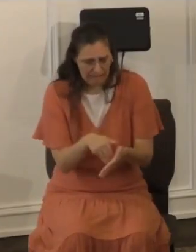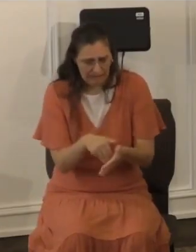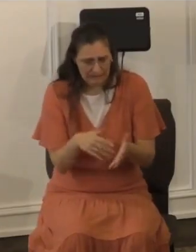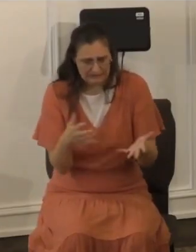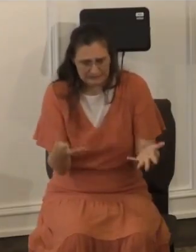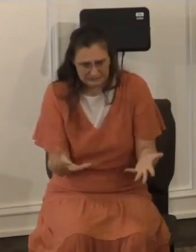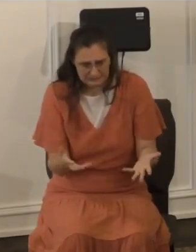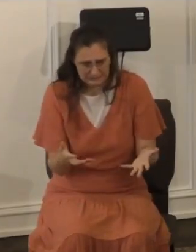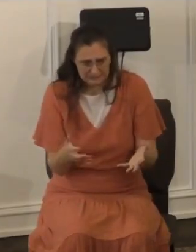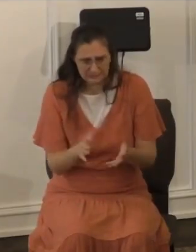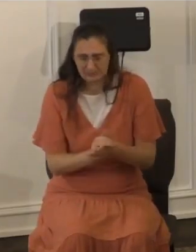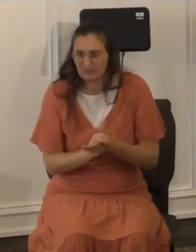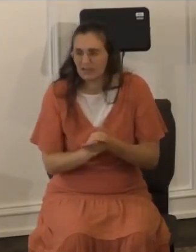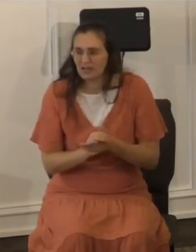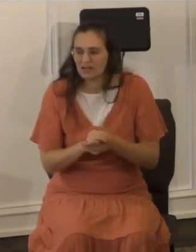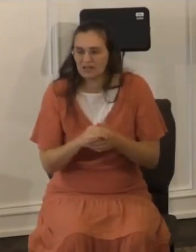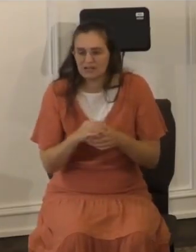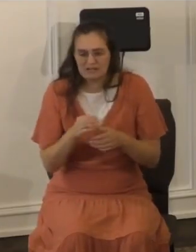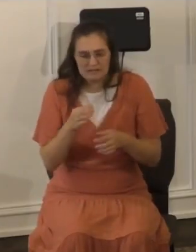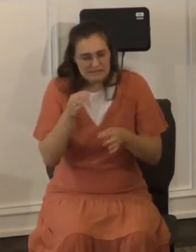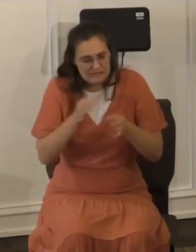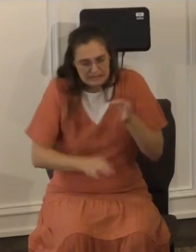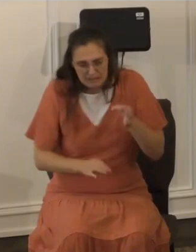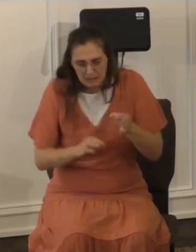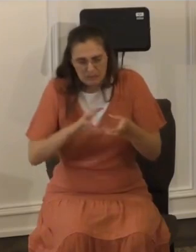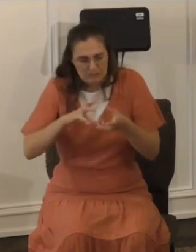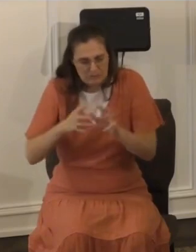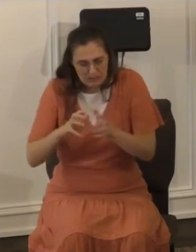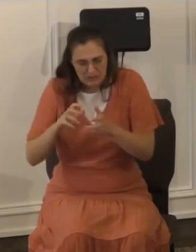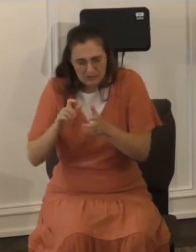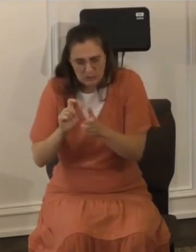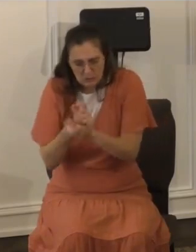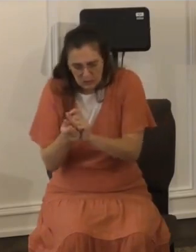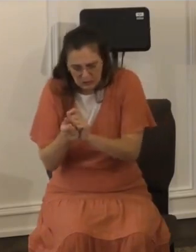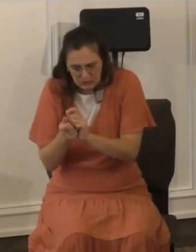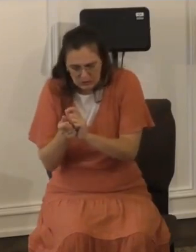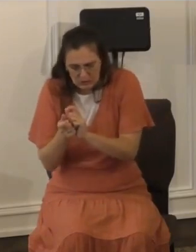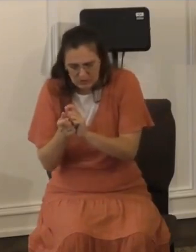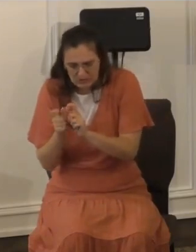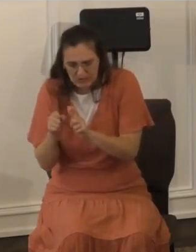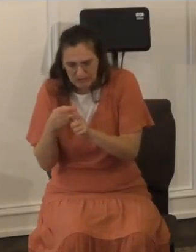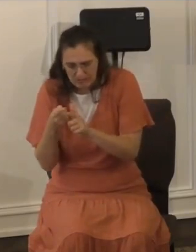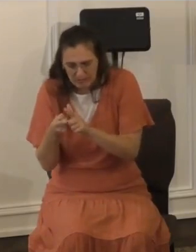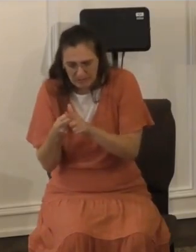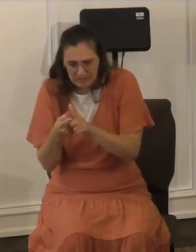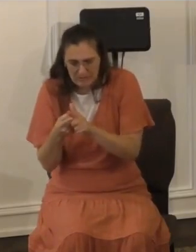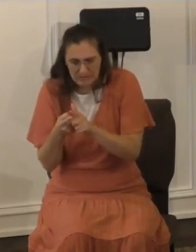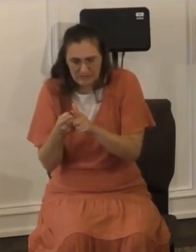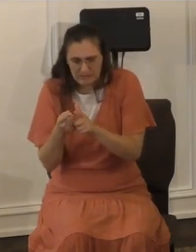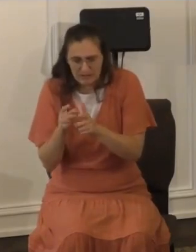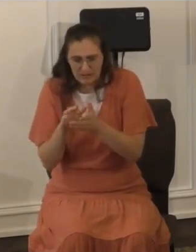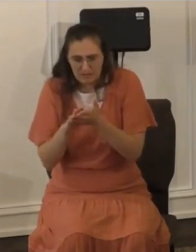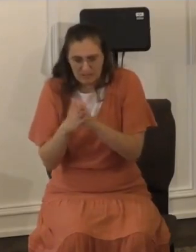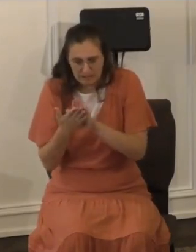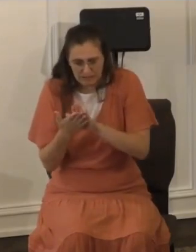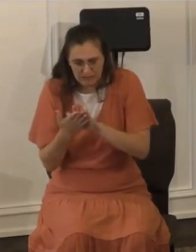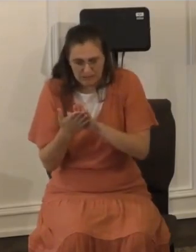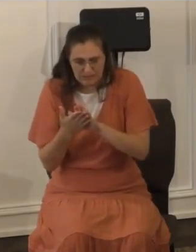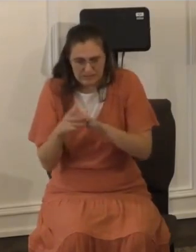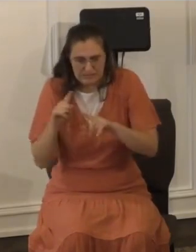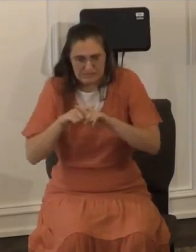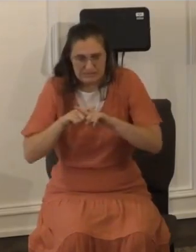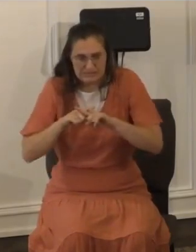right? A couple simple twists and turns, and things all of a sudden look really different than they